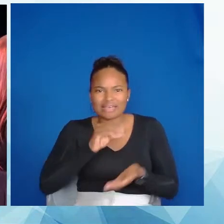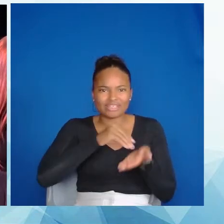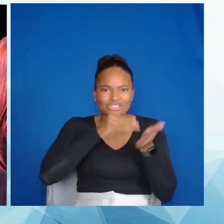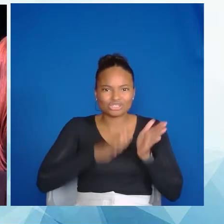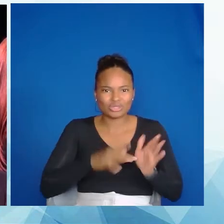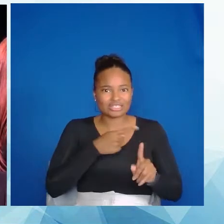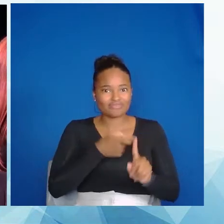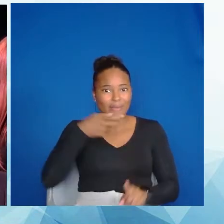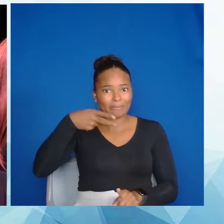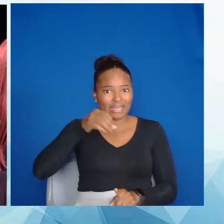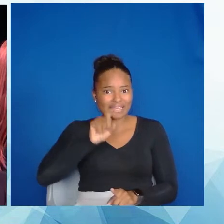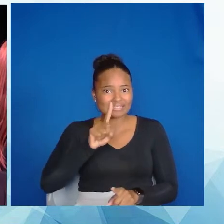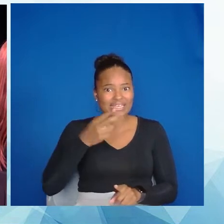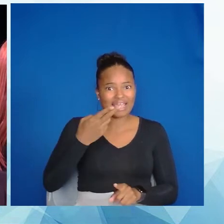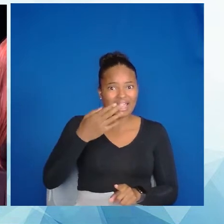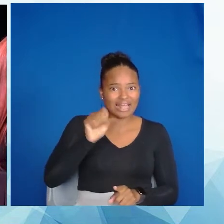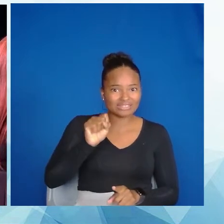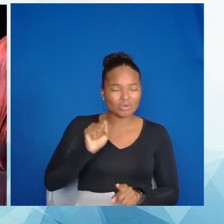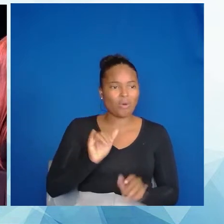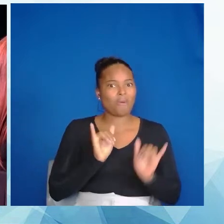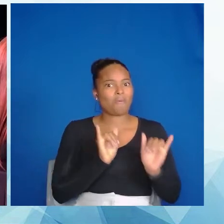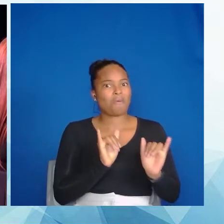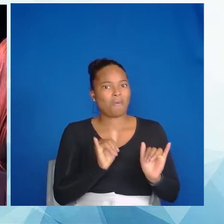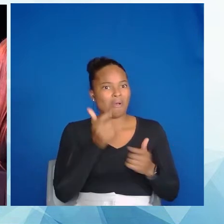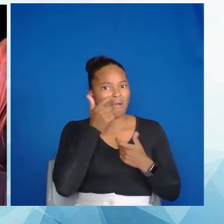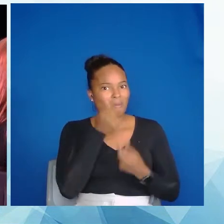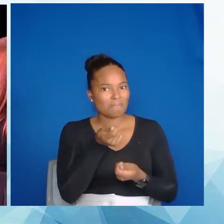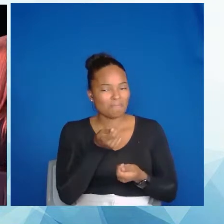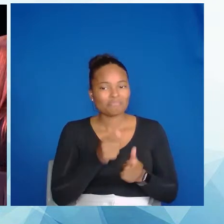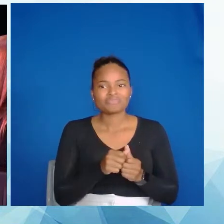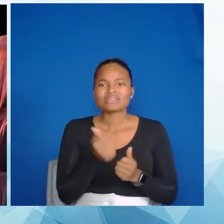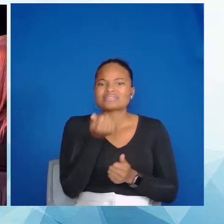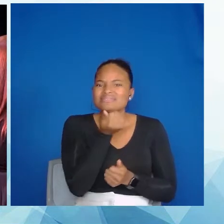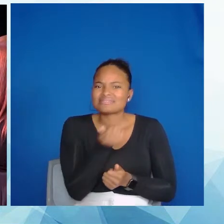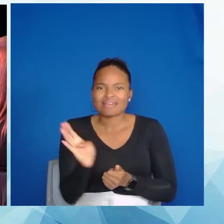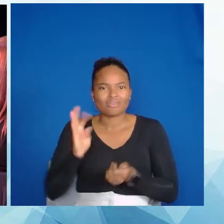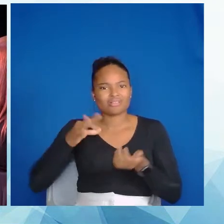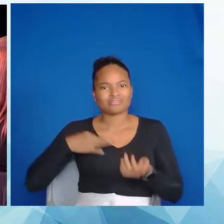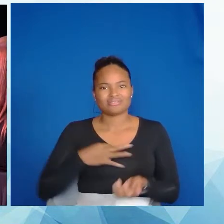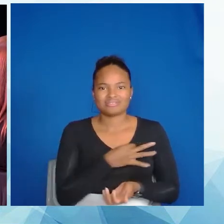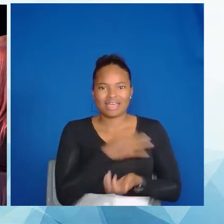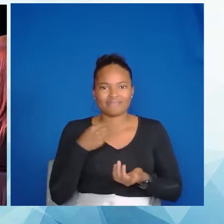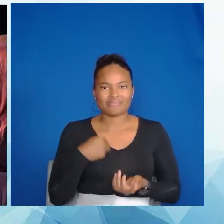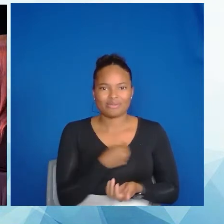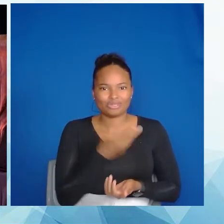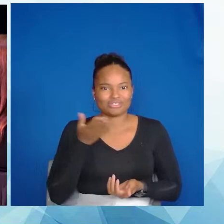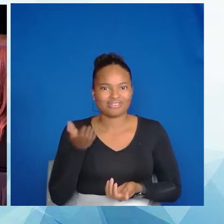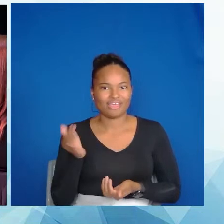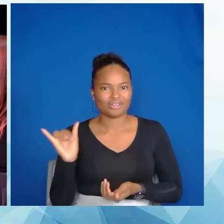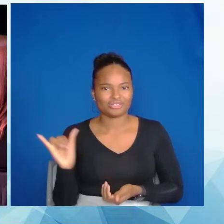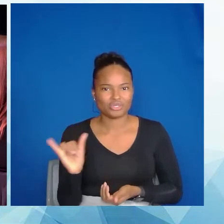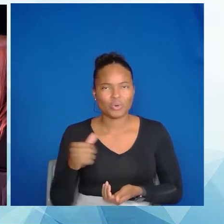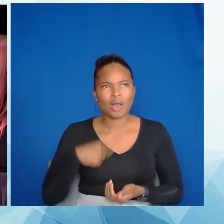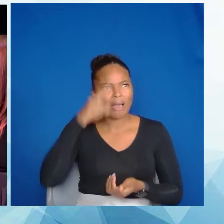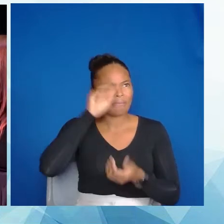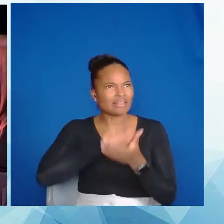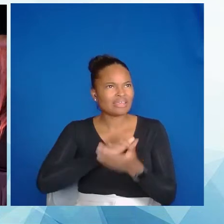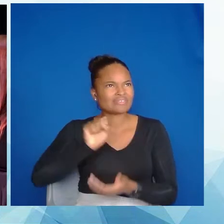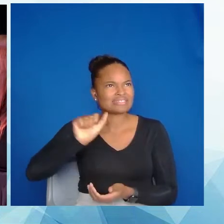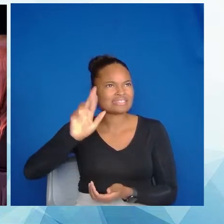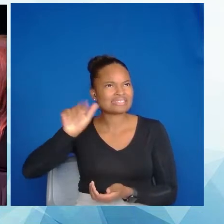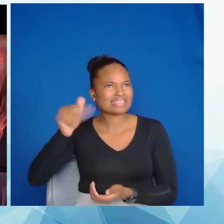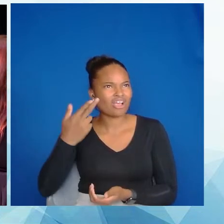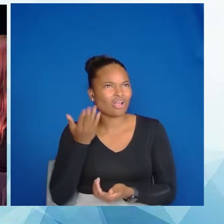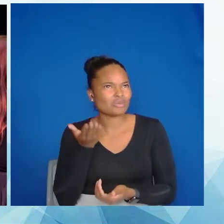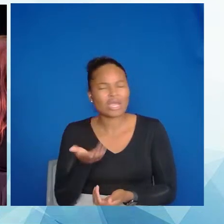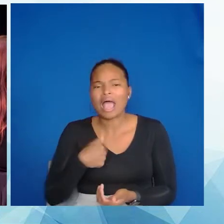students. There were several other staff members. I think Sarah was there. I'm not